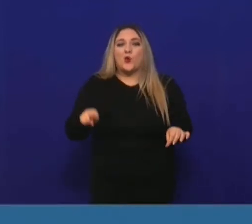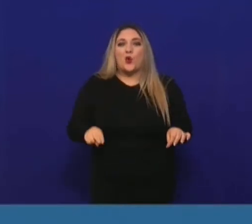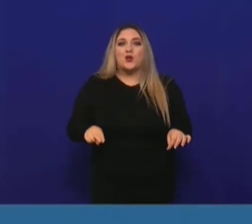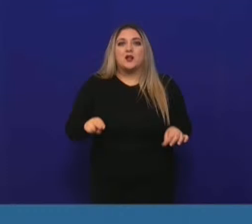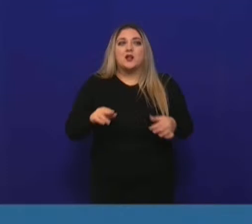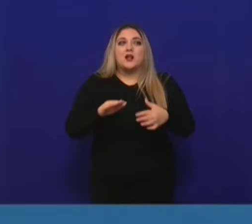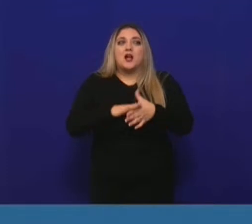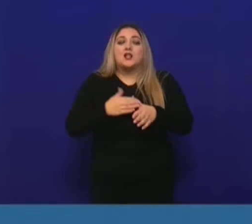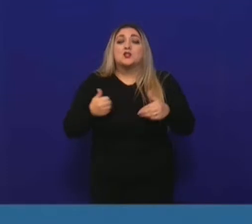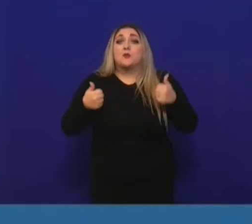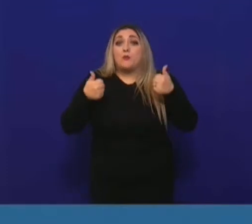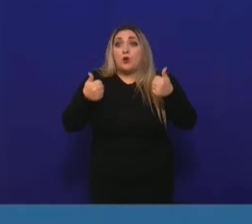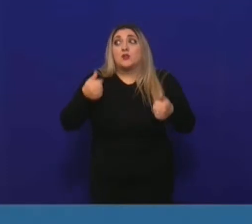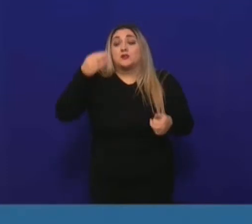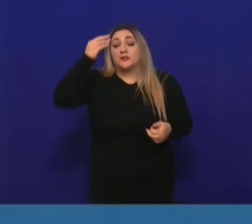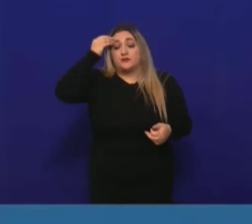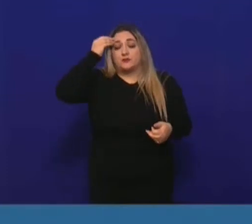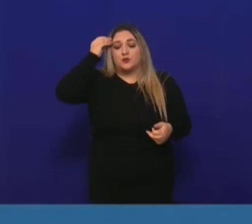nafu x'inhija s-sitwazzjoni.